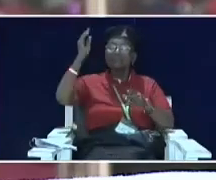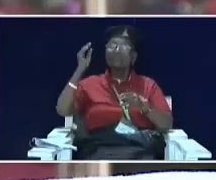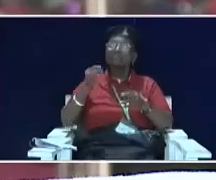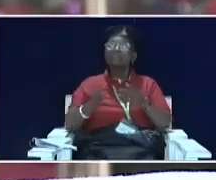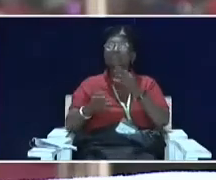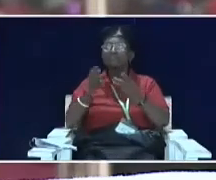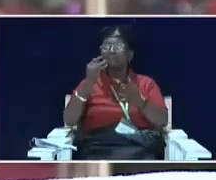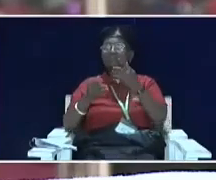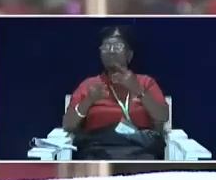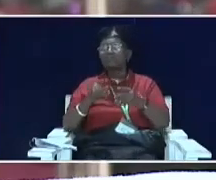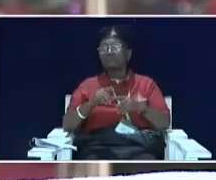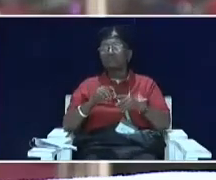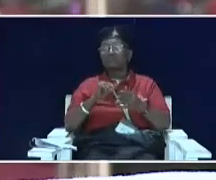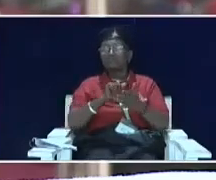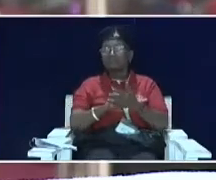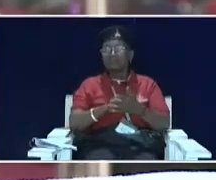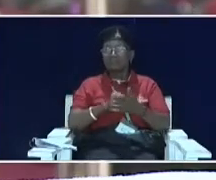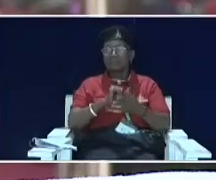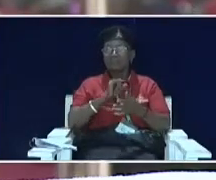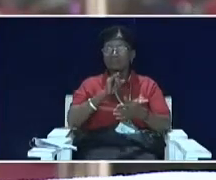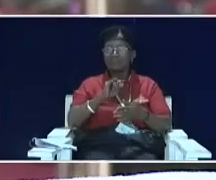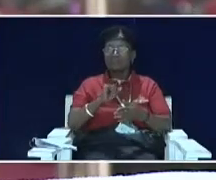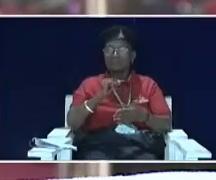But that is if the fire is ordinary.